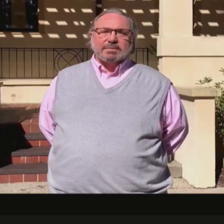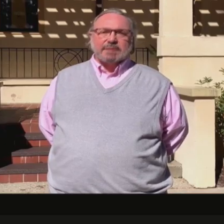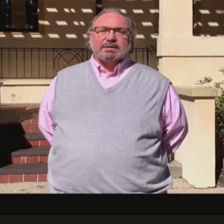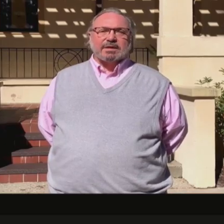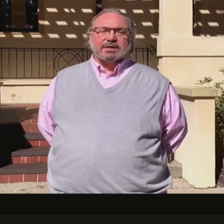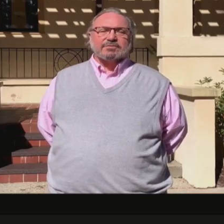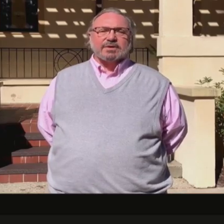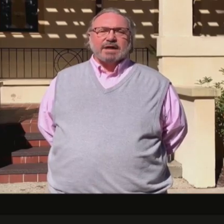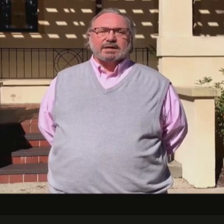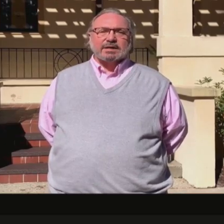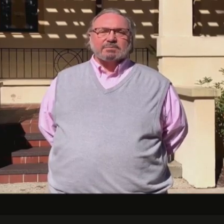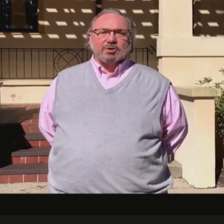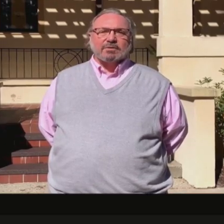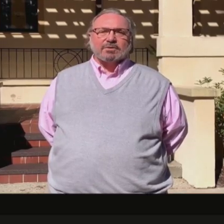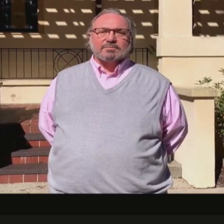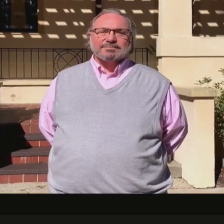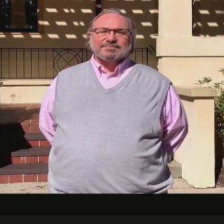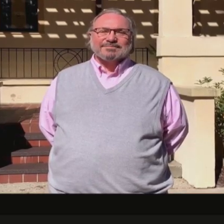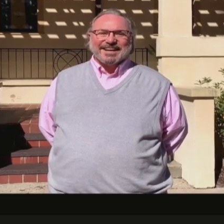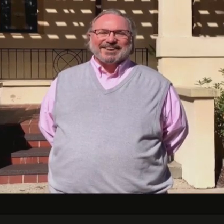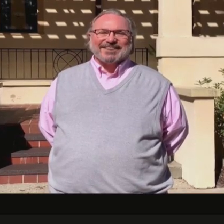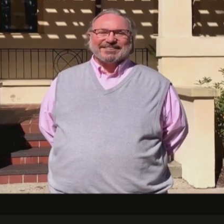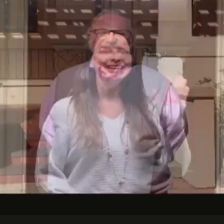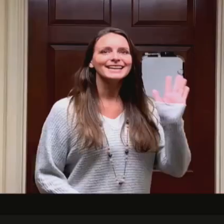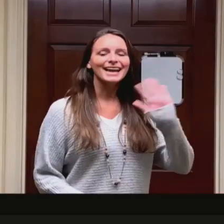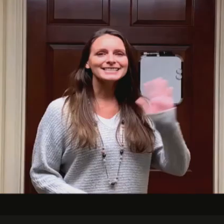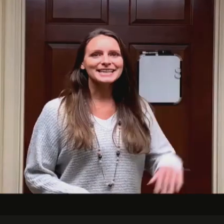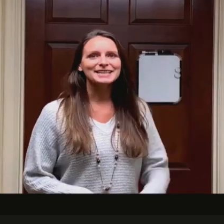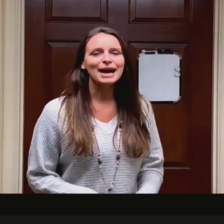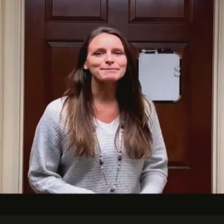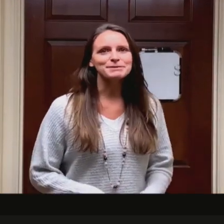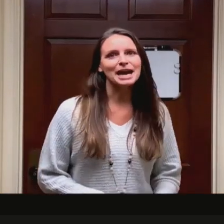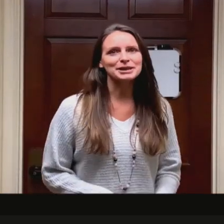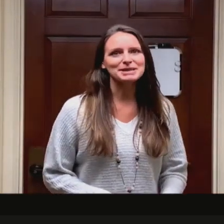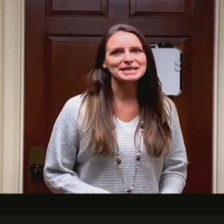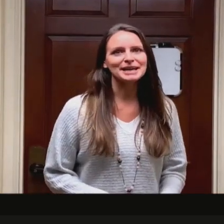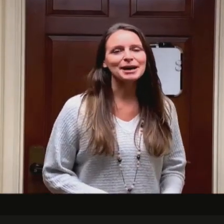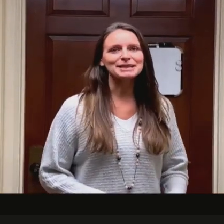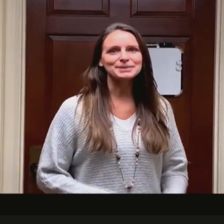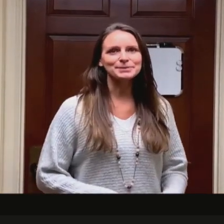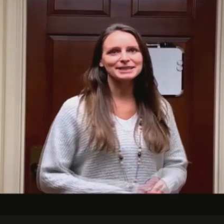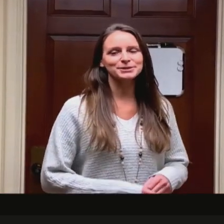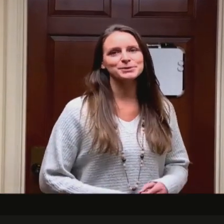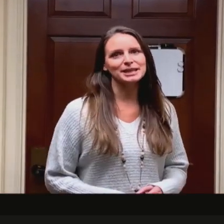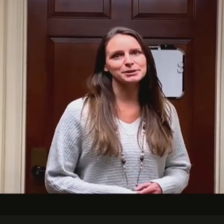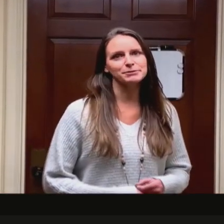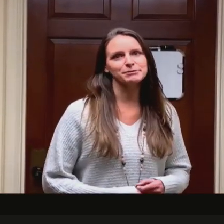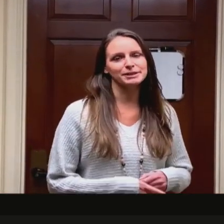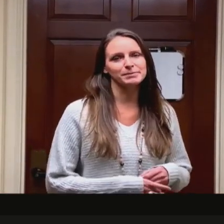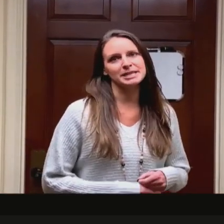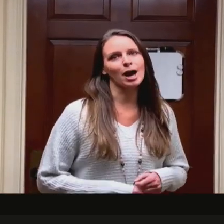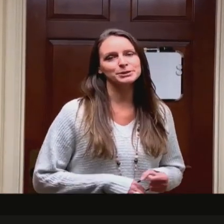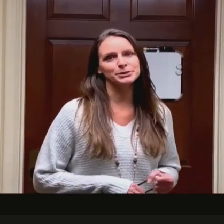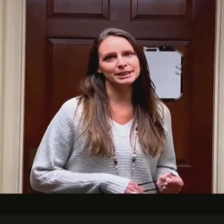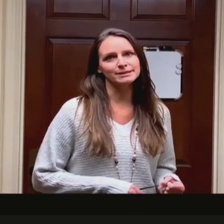many, many thanks for that, and bravo. Take care. Hey Steve, happy retirement. I just wanted to thank you for giving